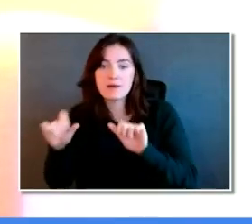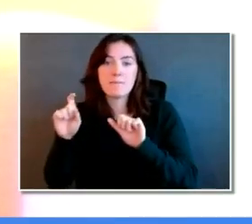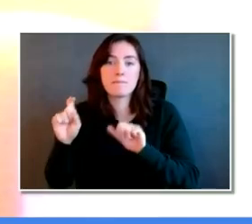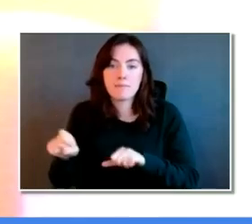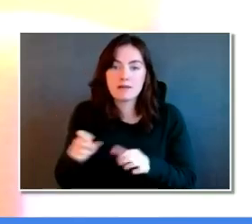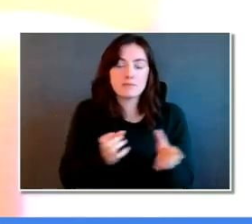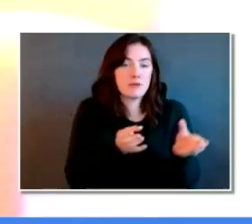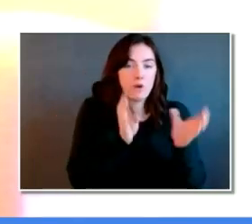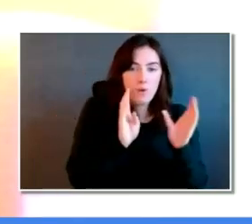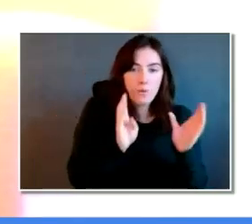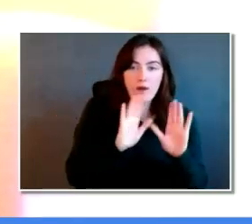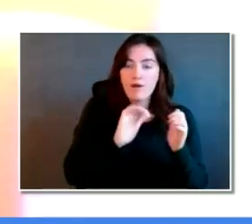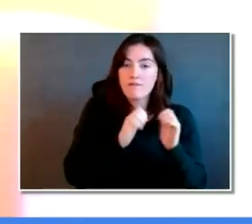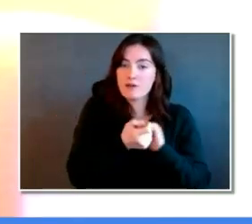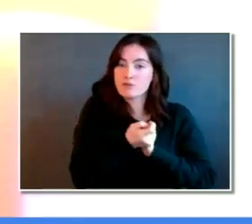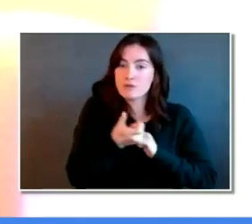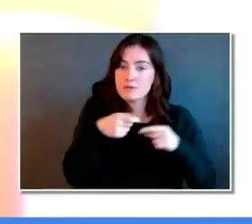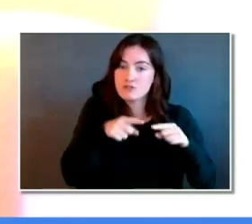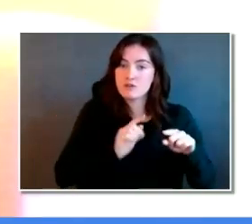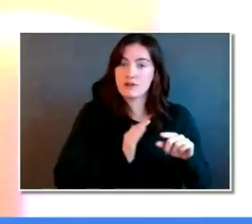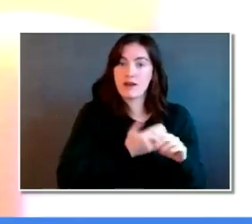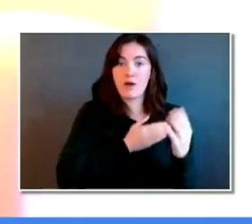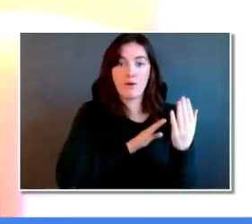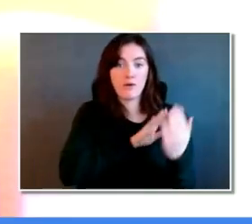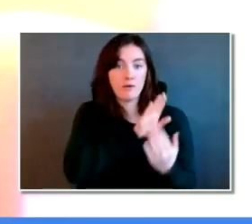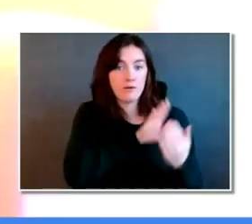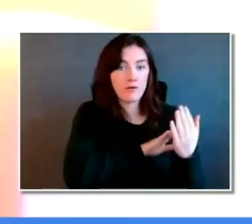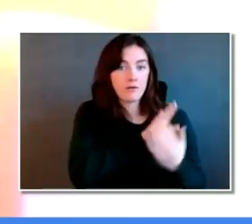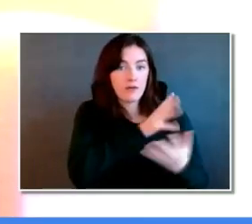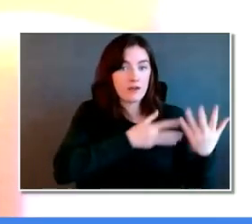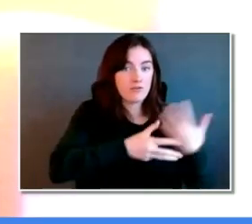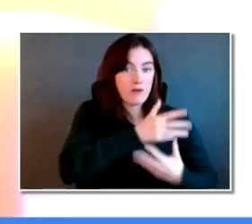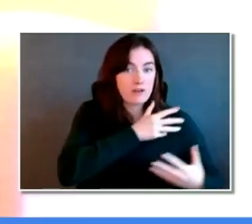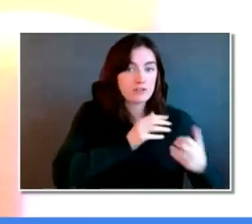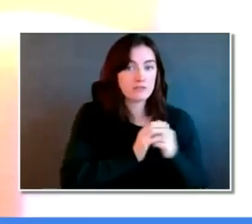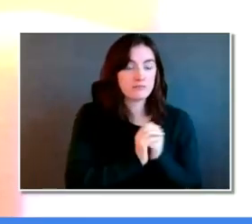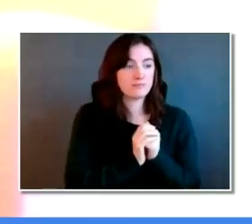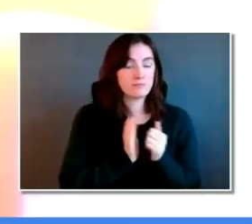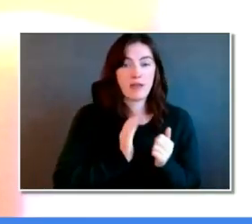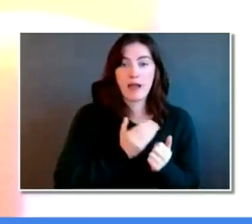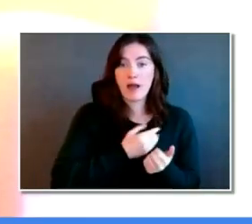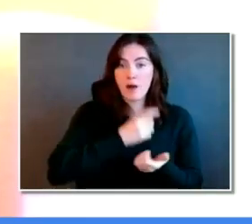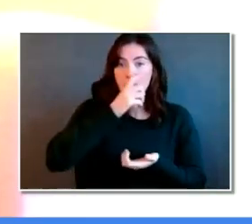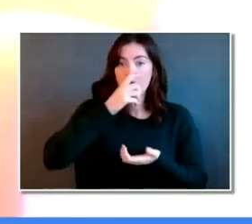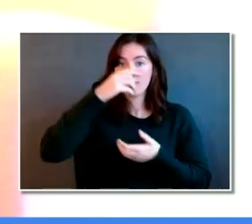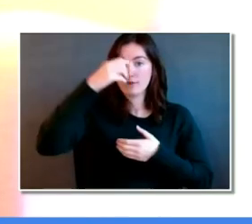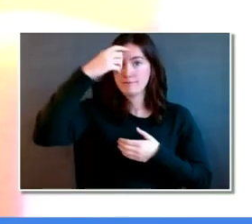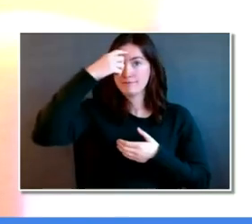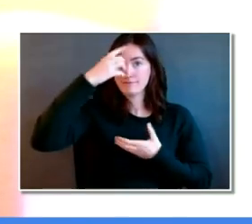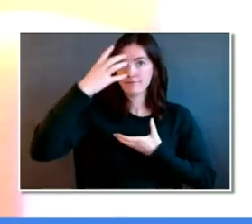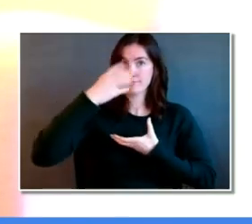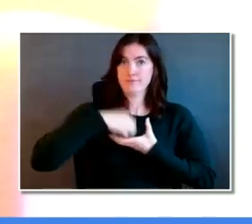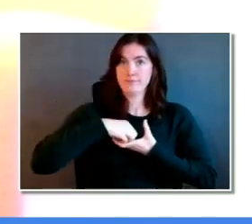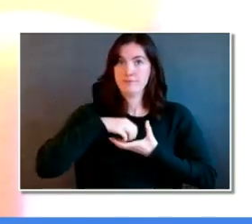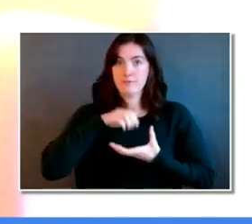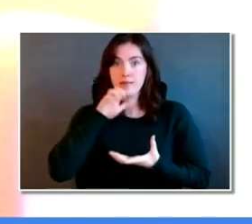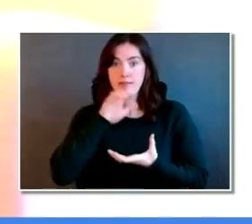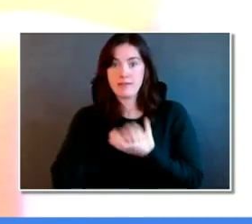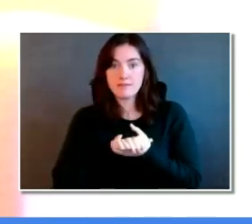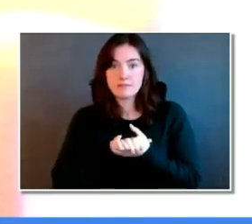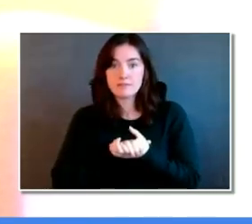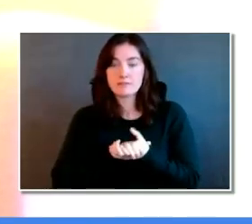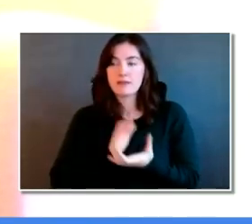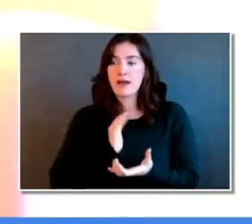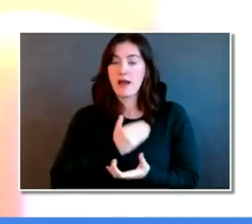one another, in our ingrained thought processes, in our conscious and unconscious